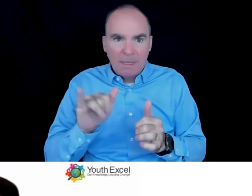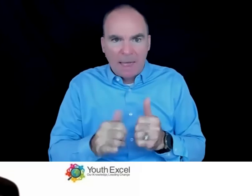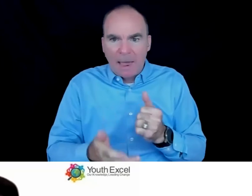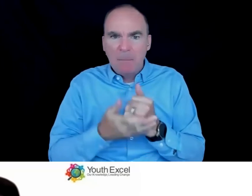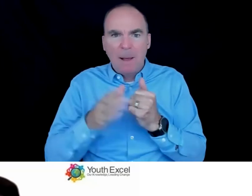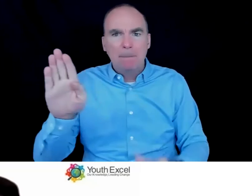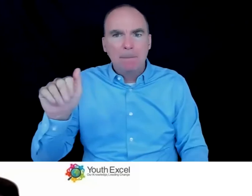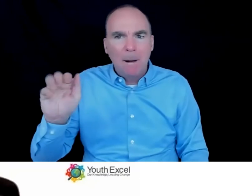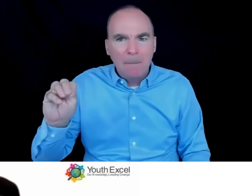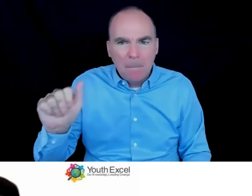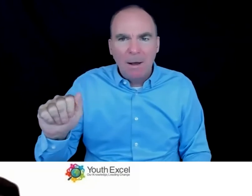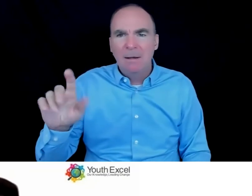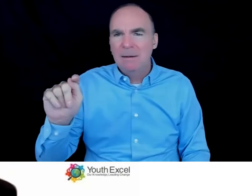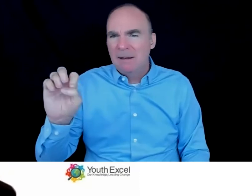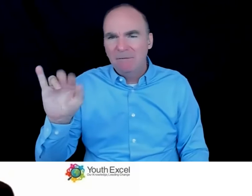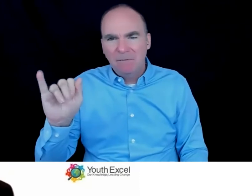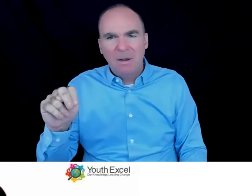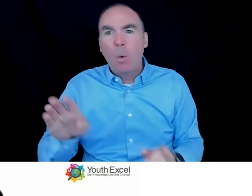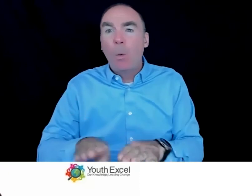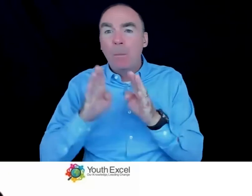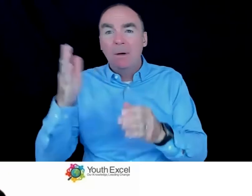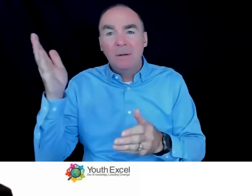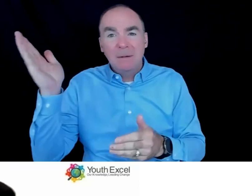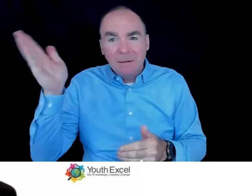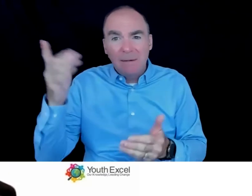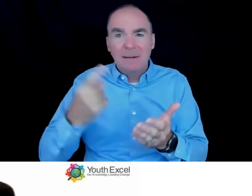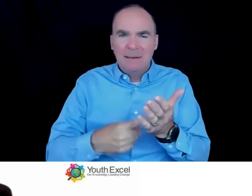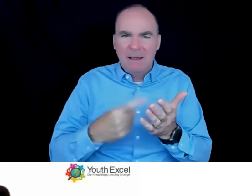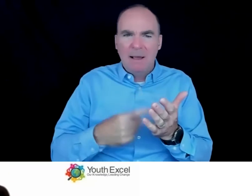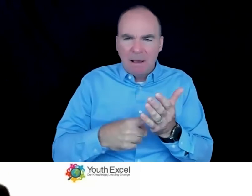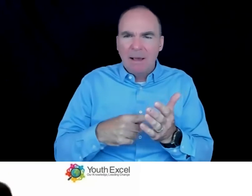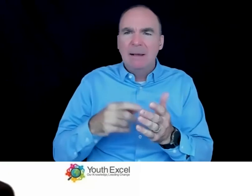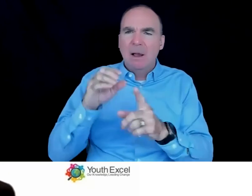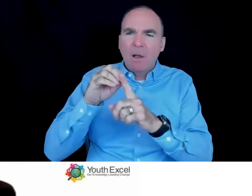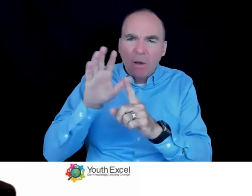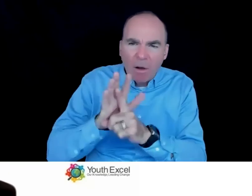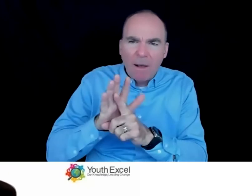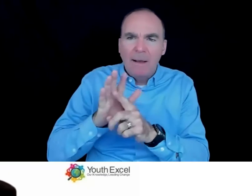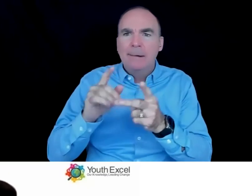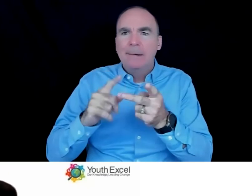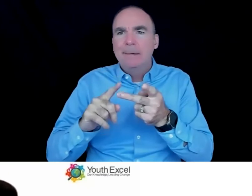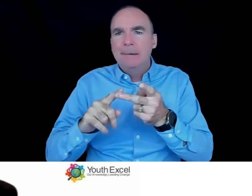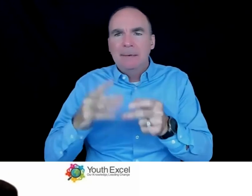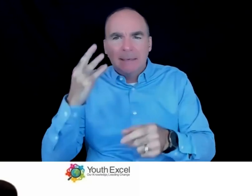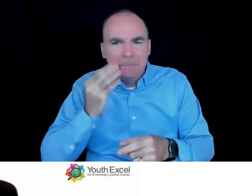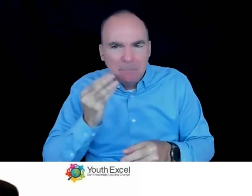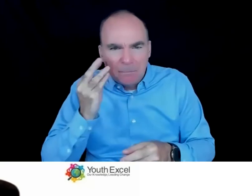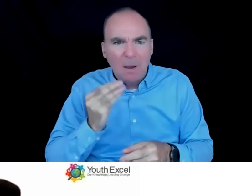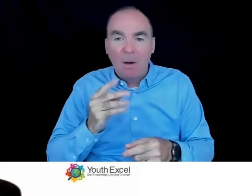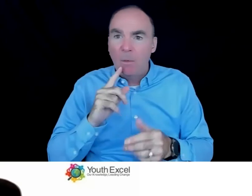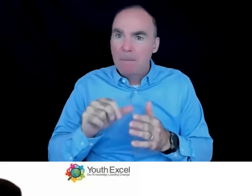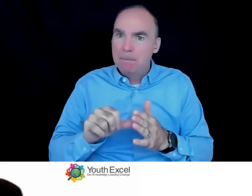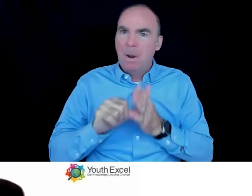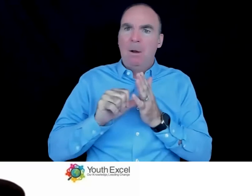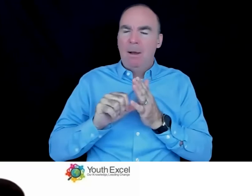and Tevin's opening remarks really set context in terms of what we experienced within the past 2 hours. It was indeed really impactful